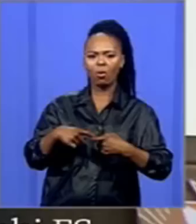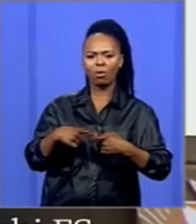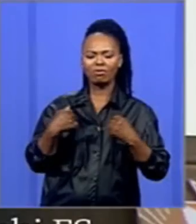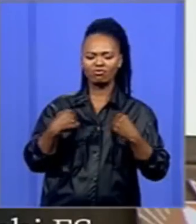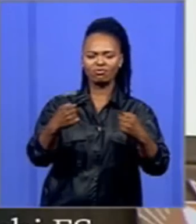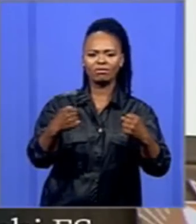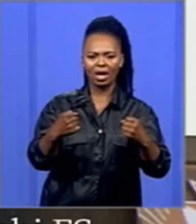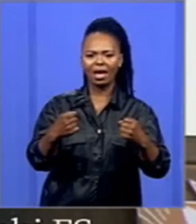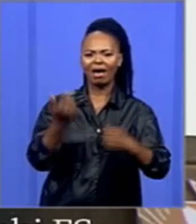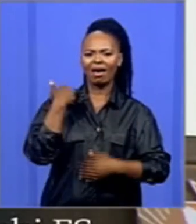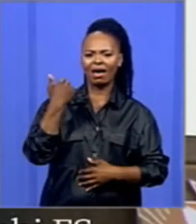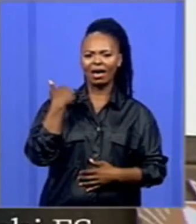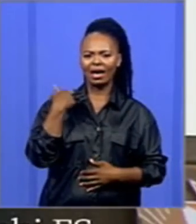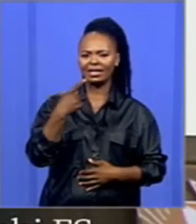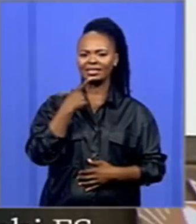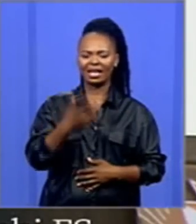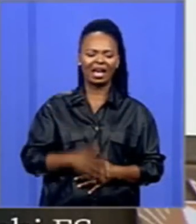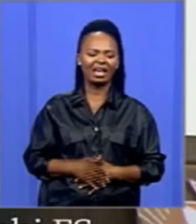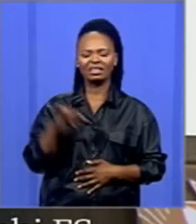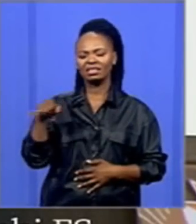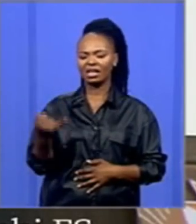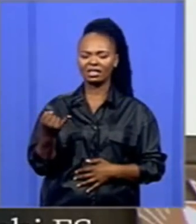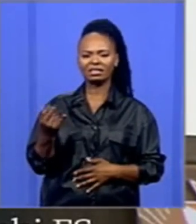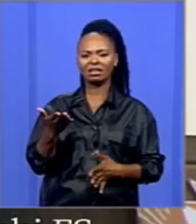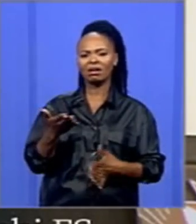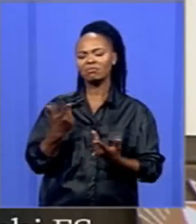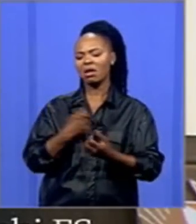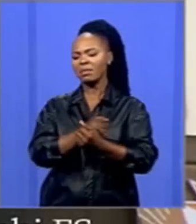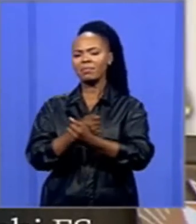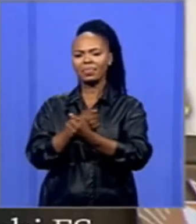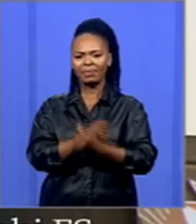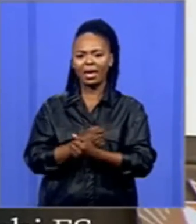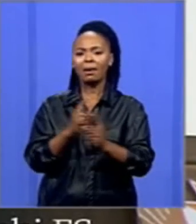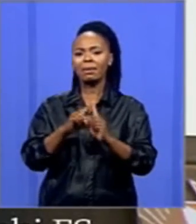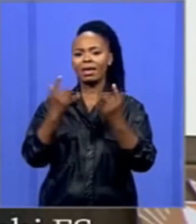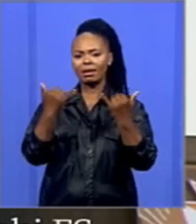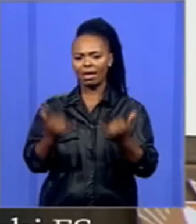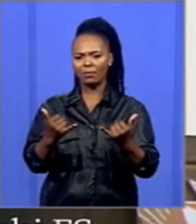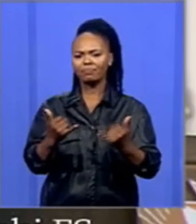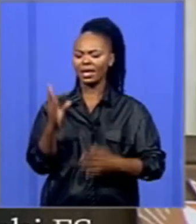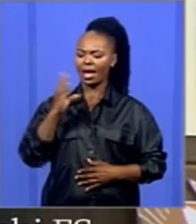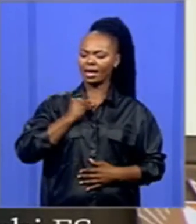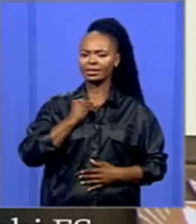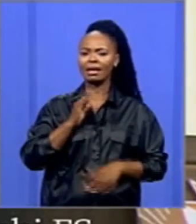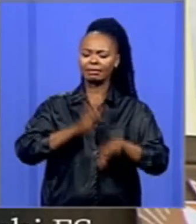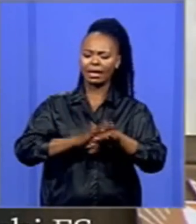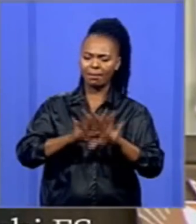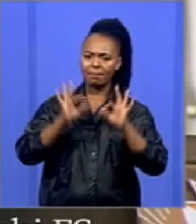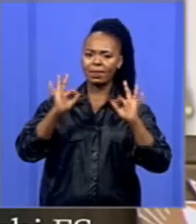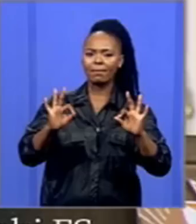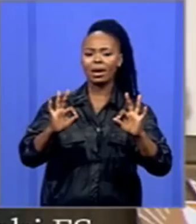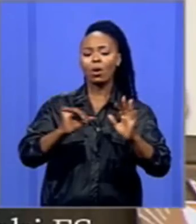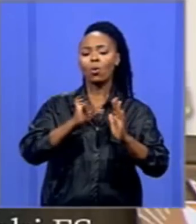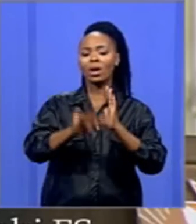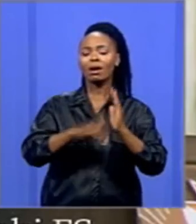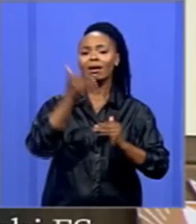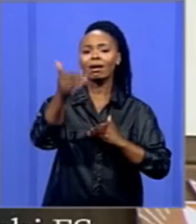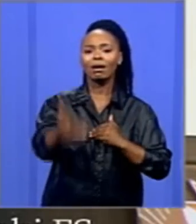ka re netse 100 fela. Jwale ba mputsa putso e ka nako e right. Next week